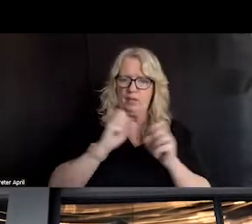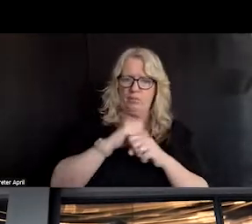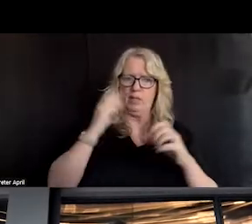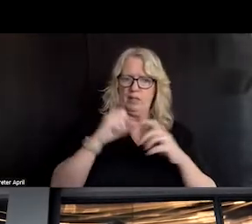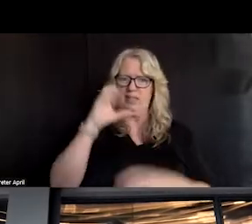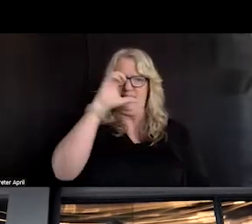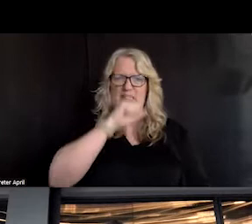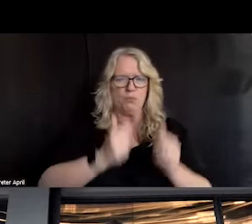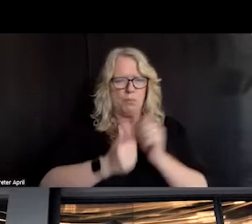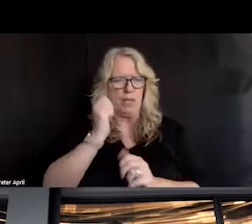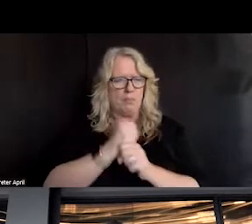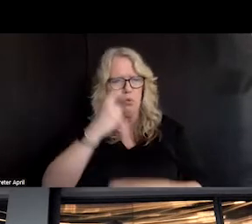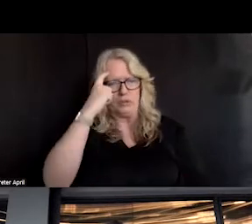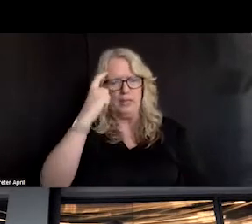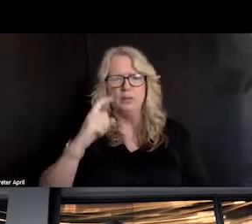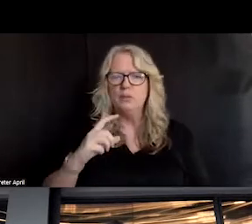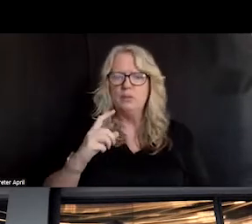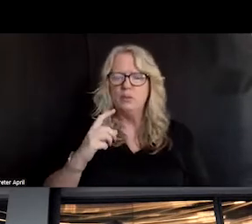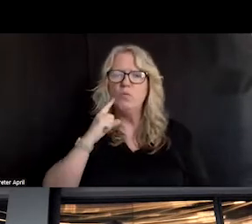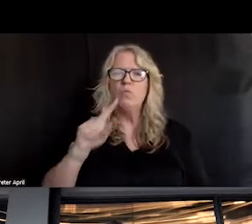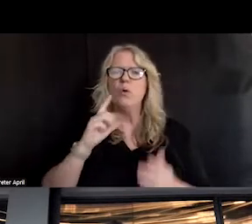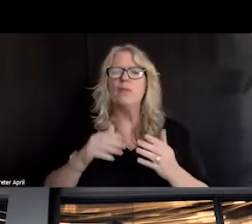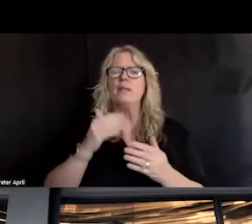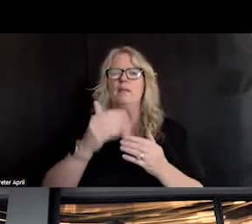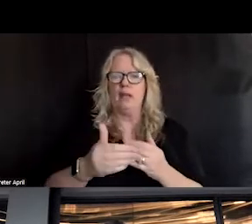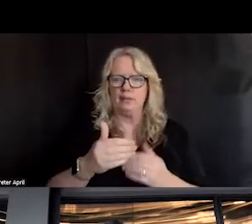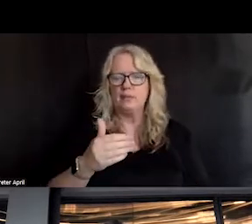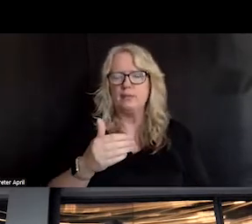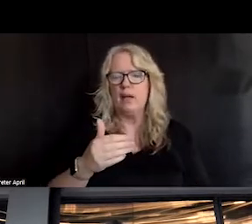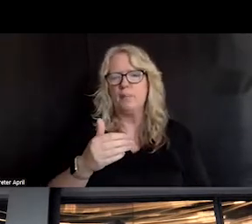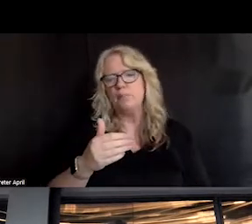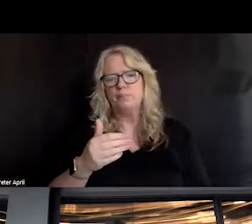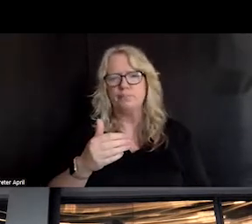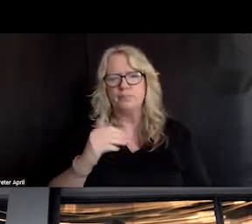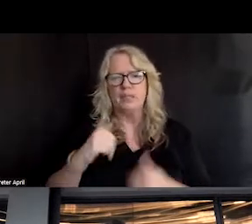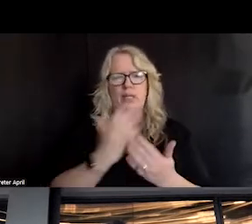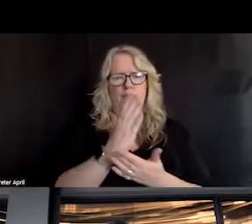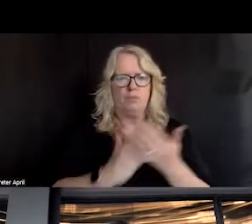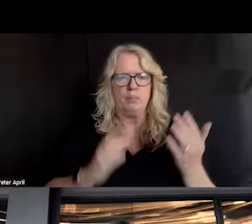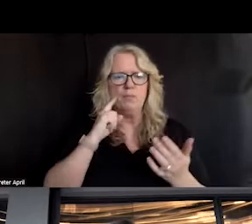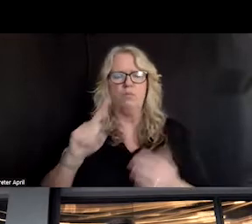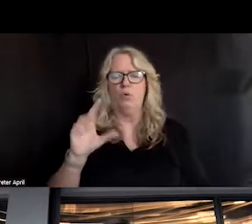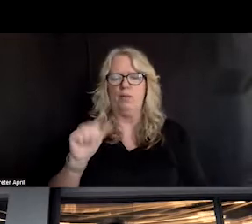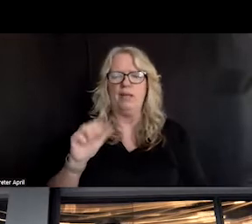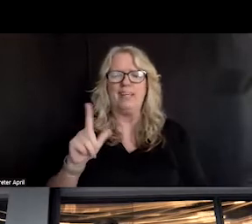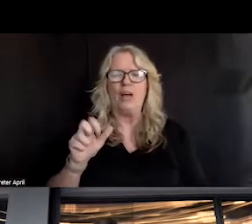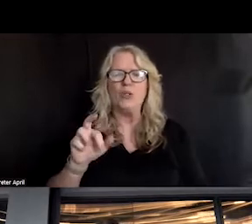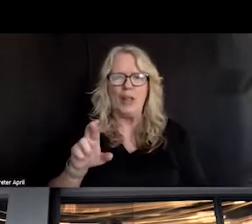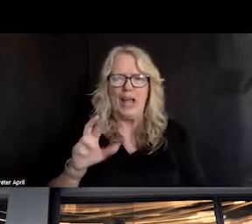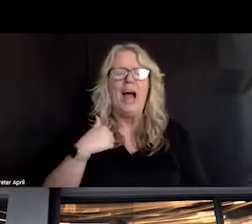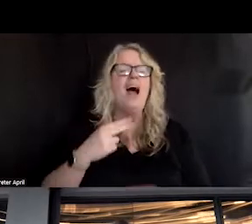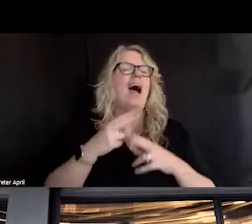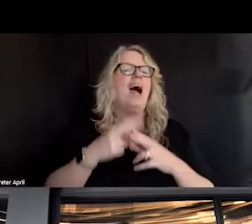make the most sense for the next next phase of the calculator. I call it a